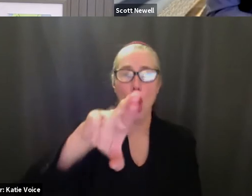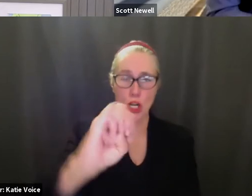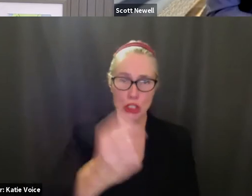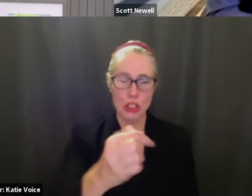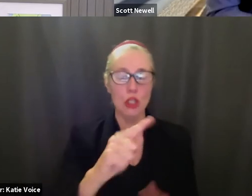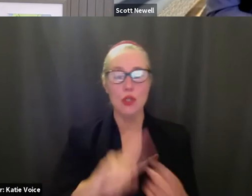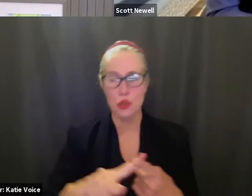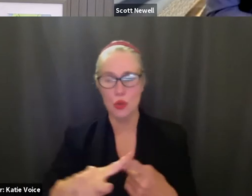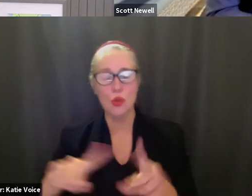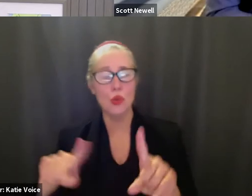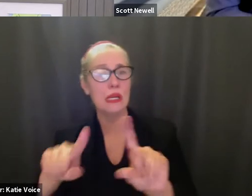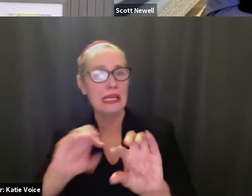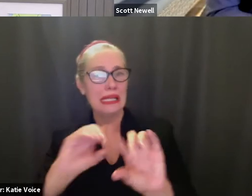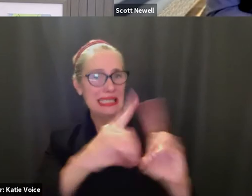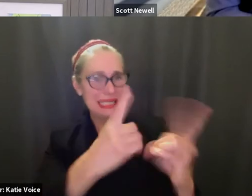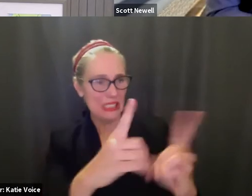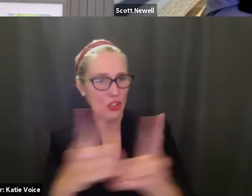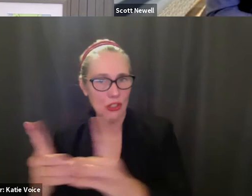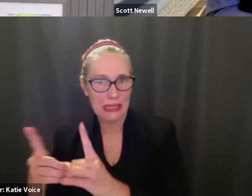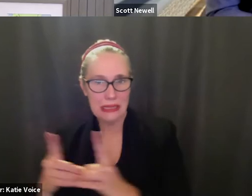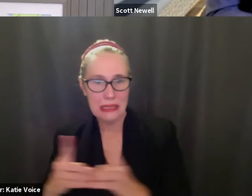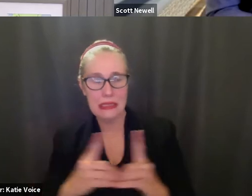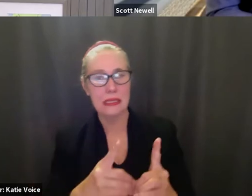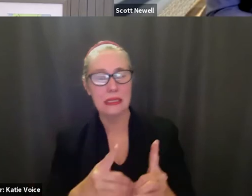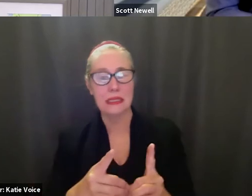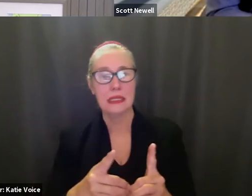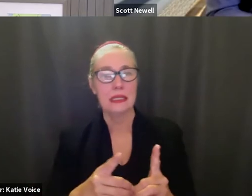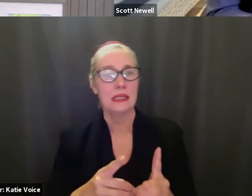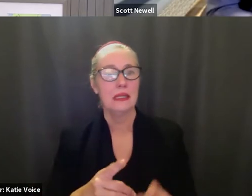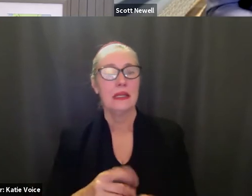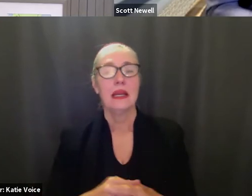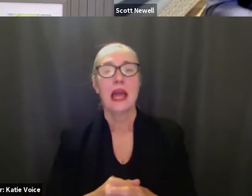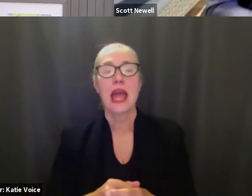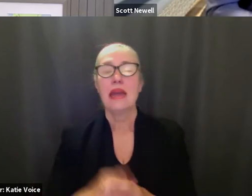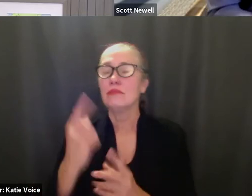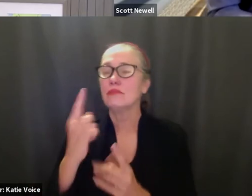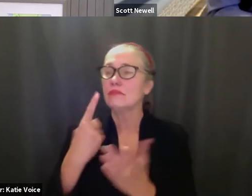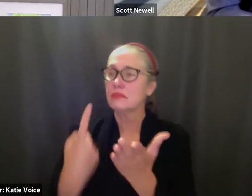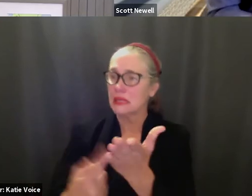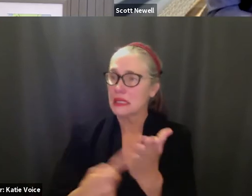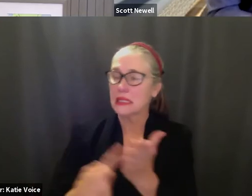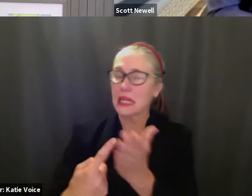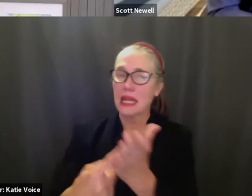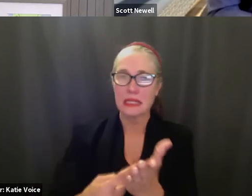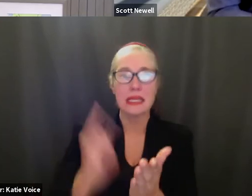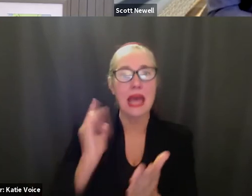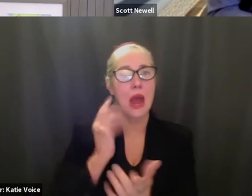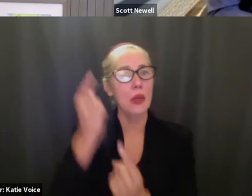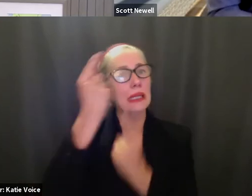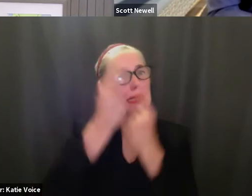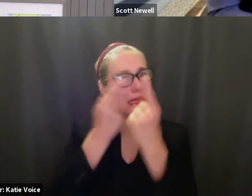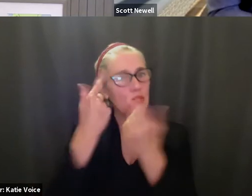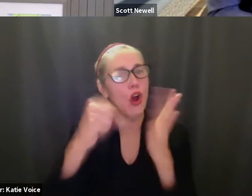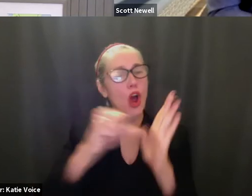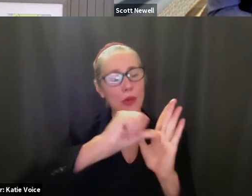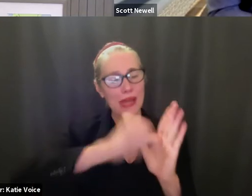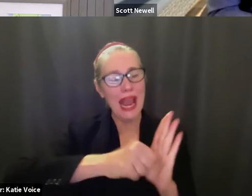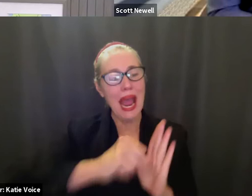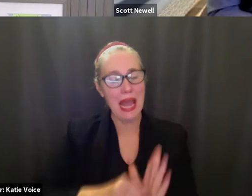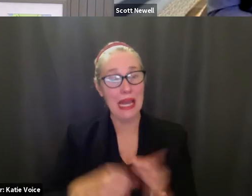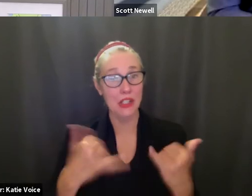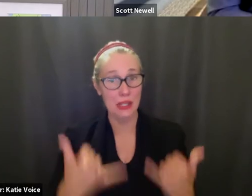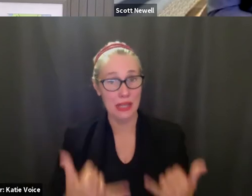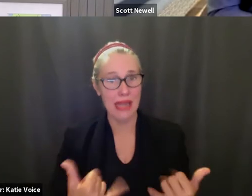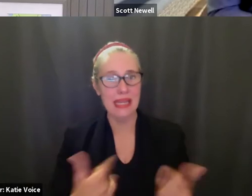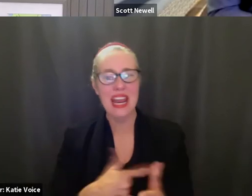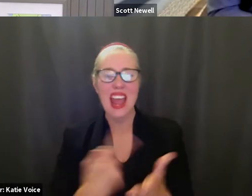um talk about the considerations again that we we have highlighted and then really work through each